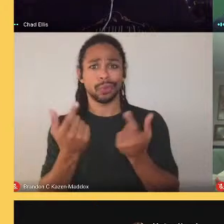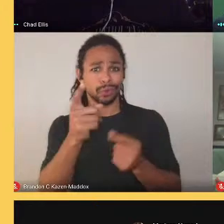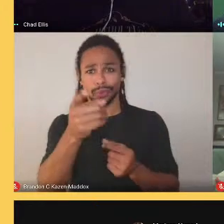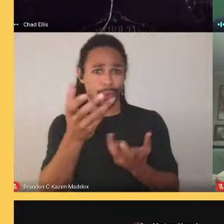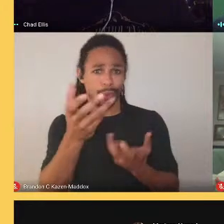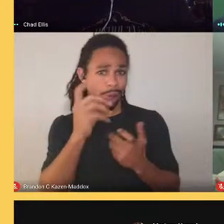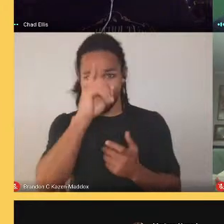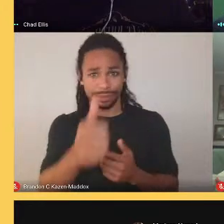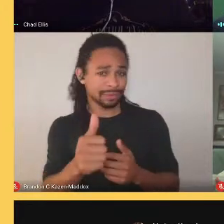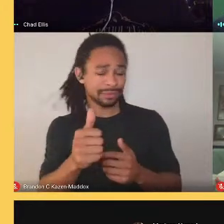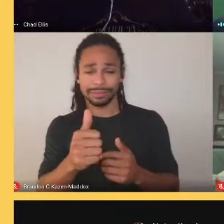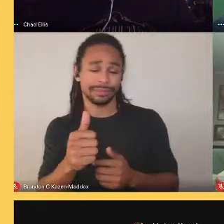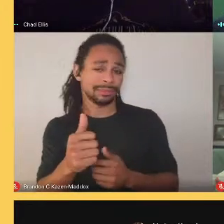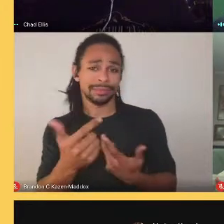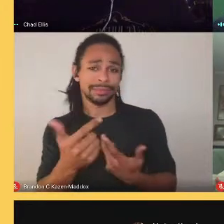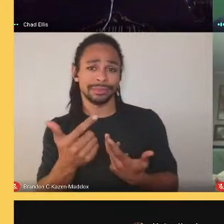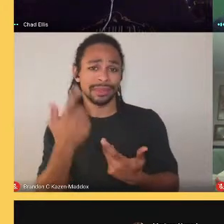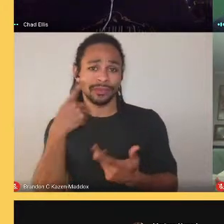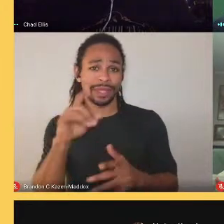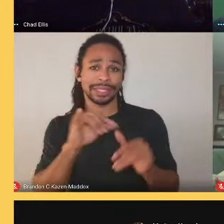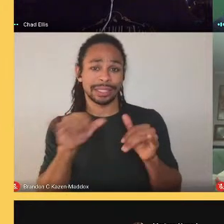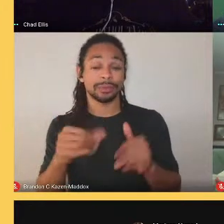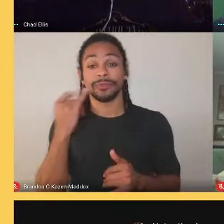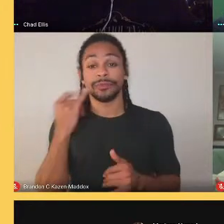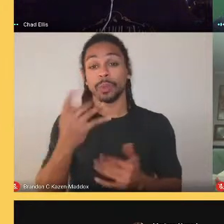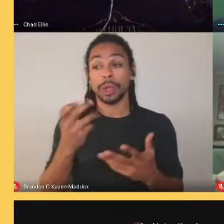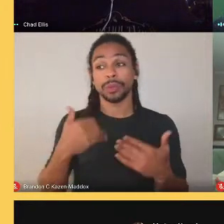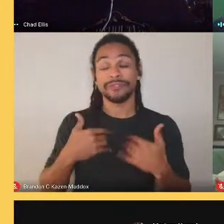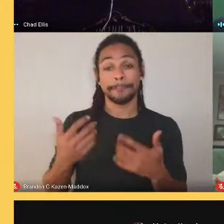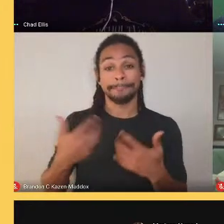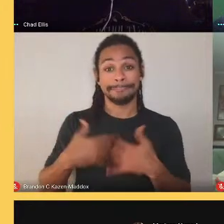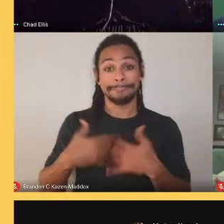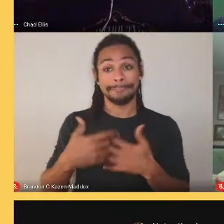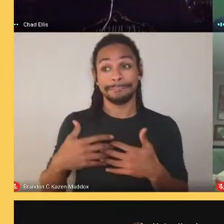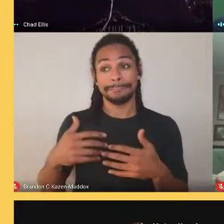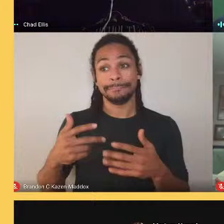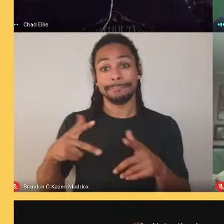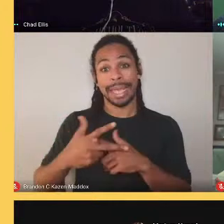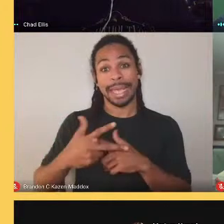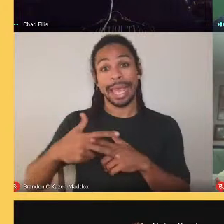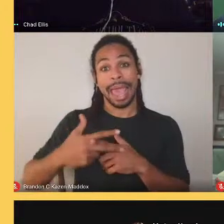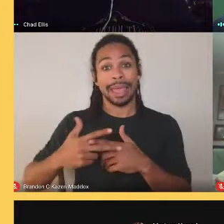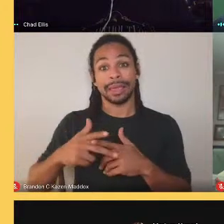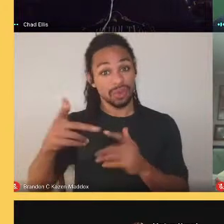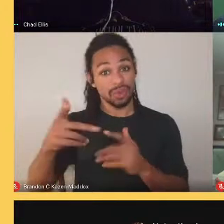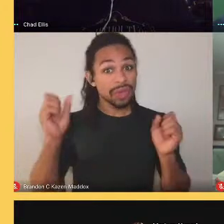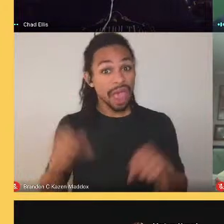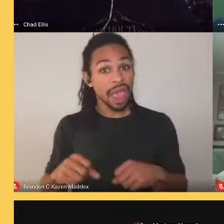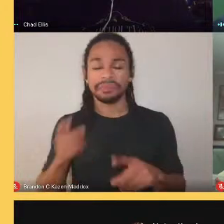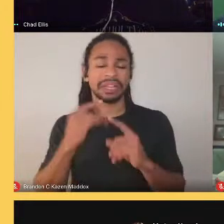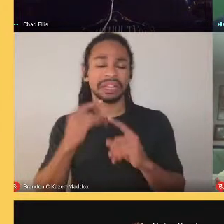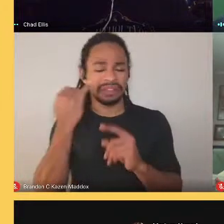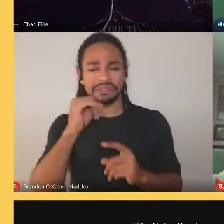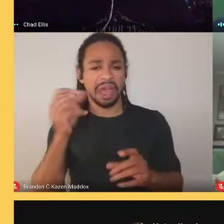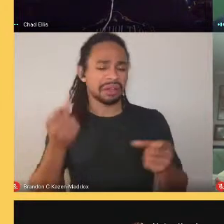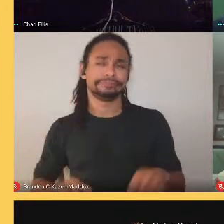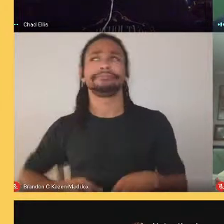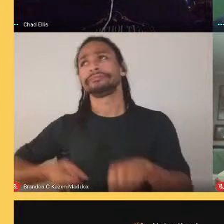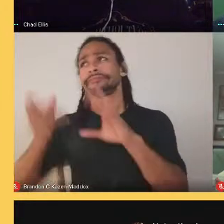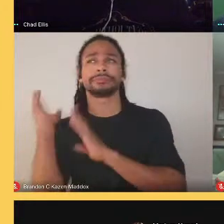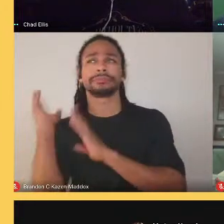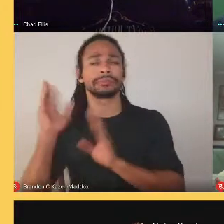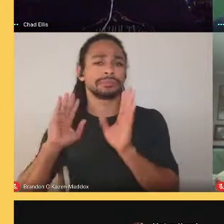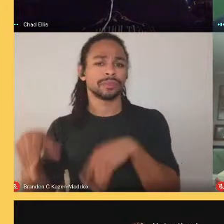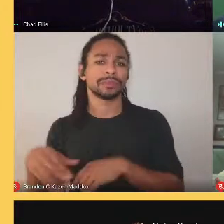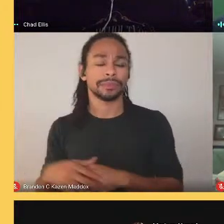it. Otherwise, don't. Just toss it out. And the biggest thing, especially because there is this feeling of wanting to